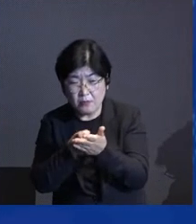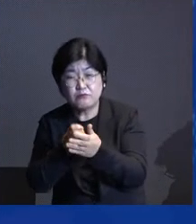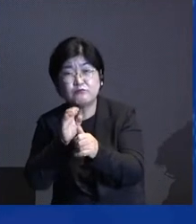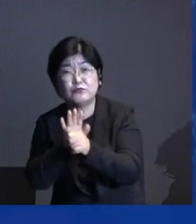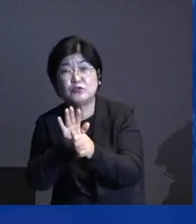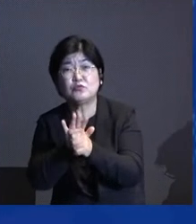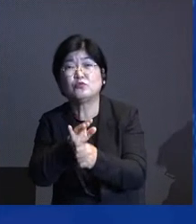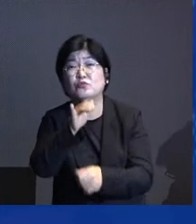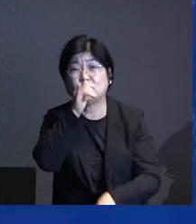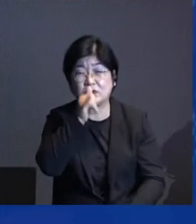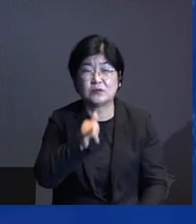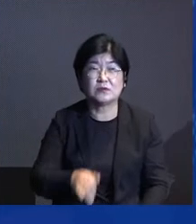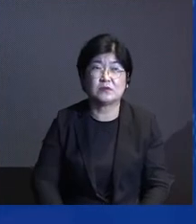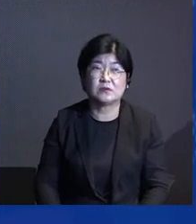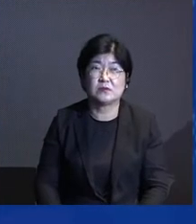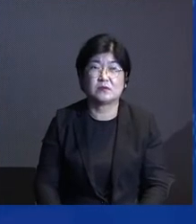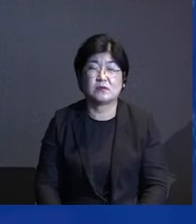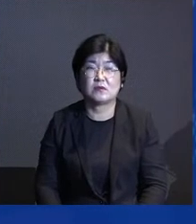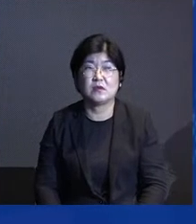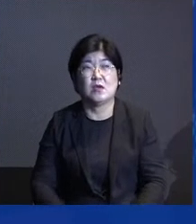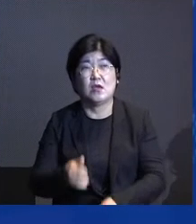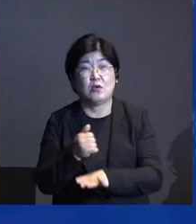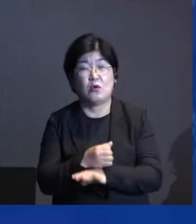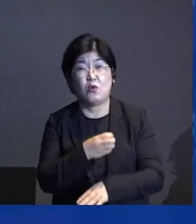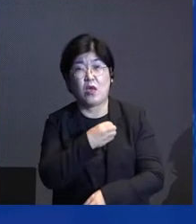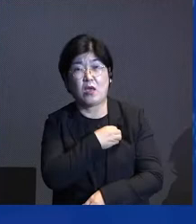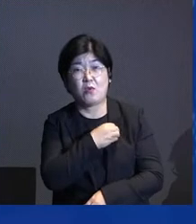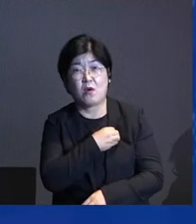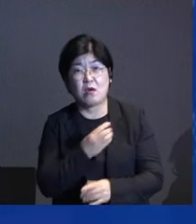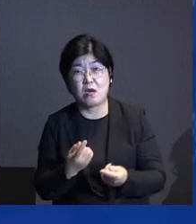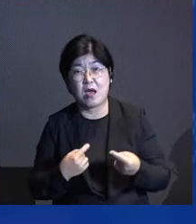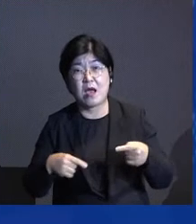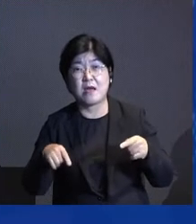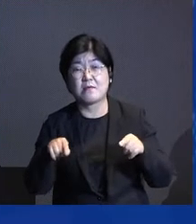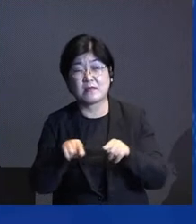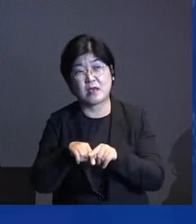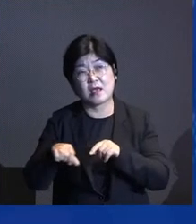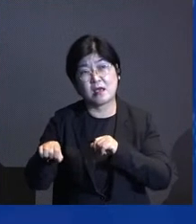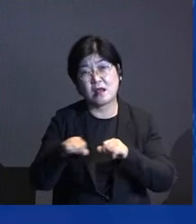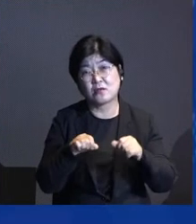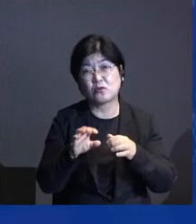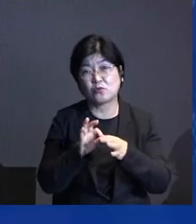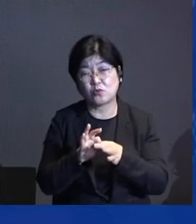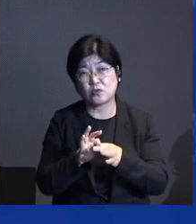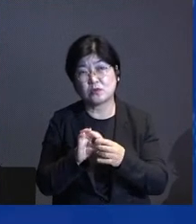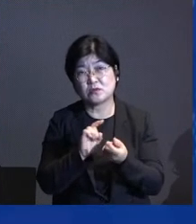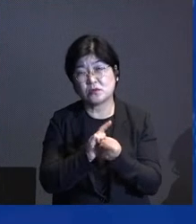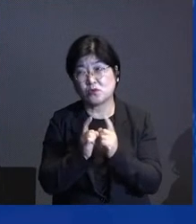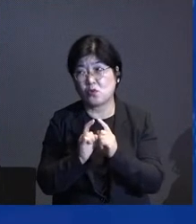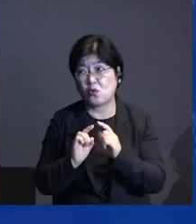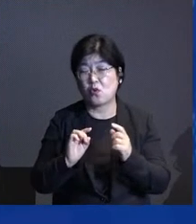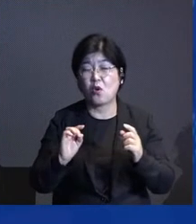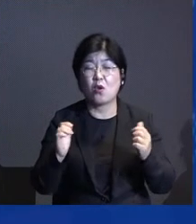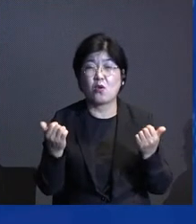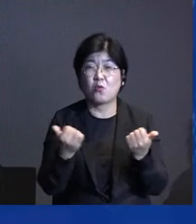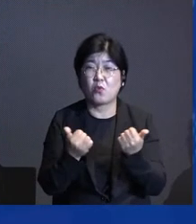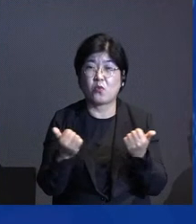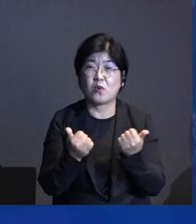the club together will come and will discuss and will discuss among themselves and